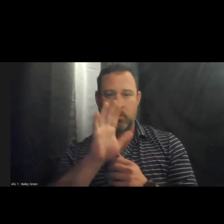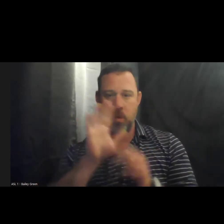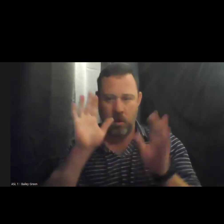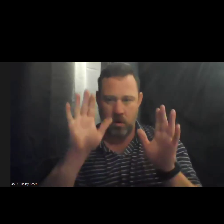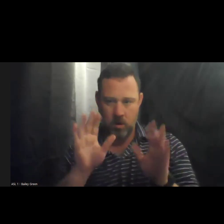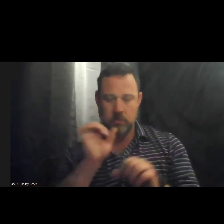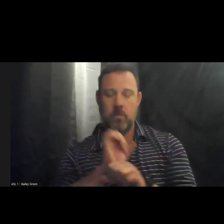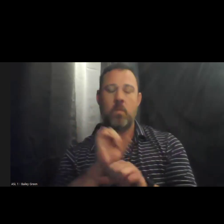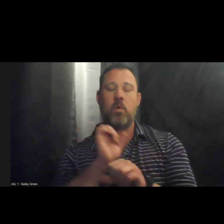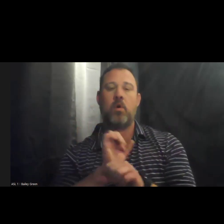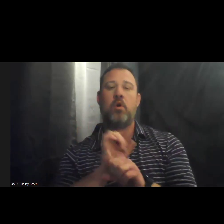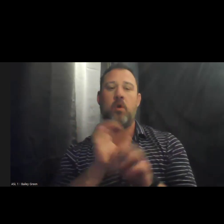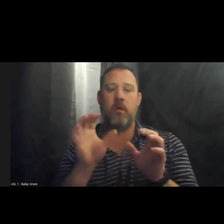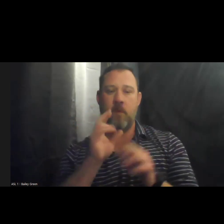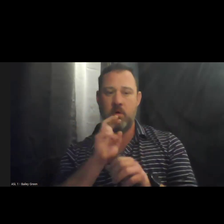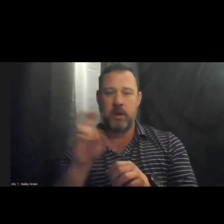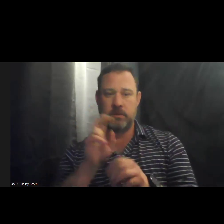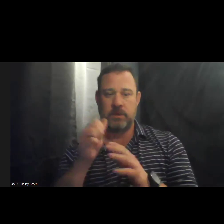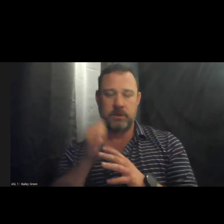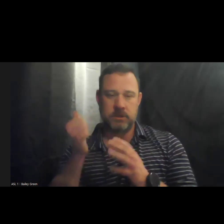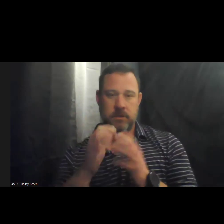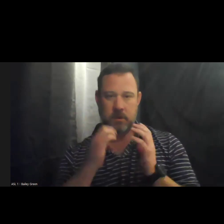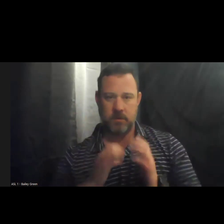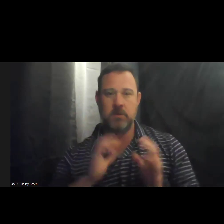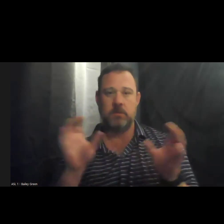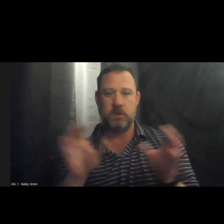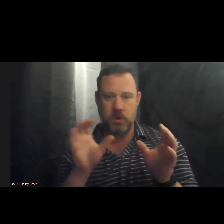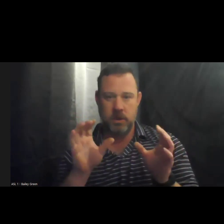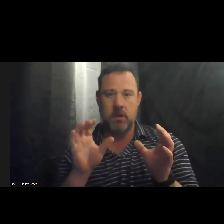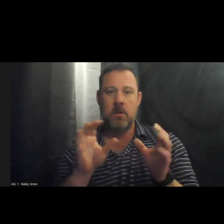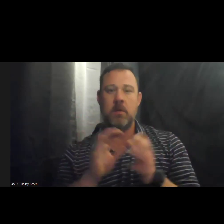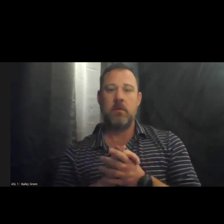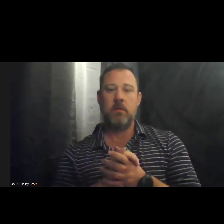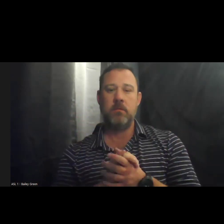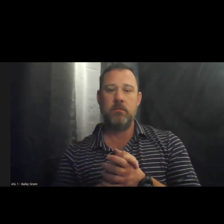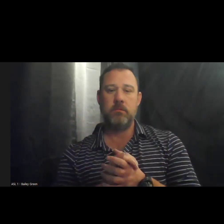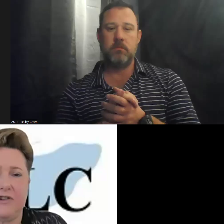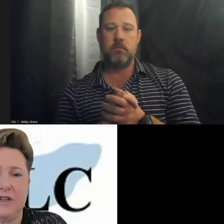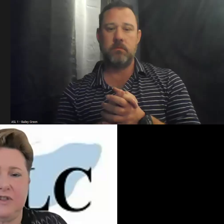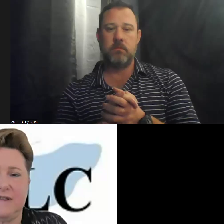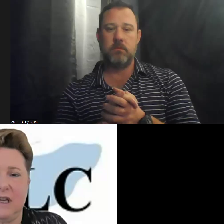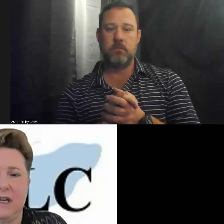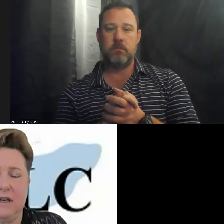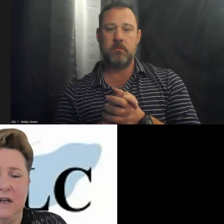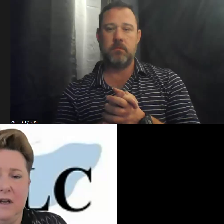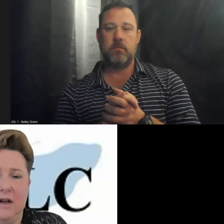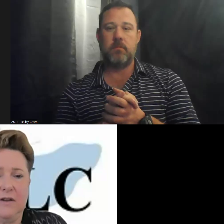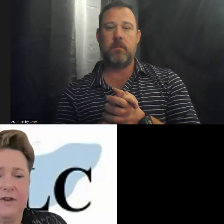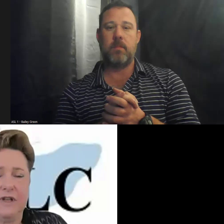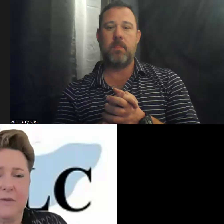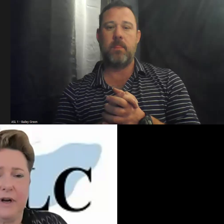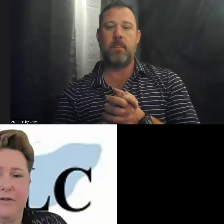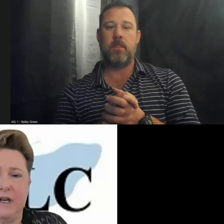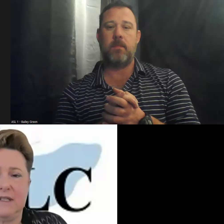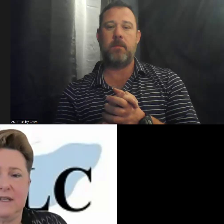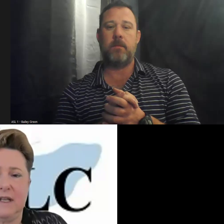awesome work that the Transportation Subcommittee has been doing, and the congratulations on getting all of